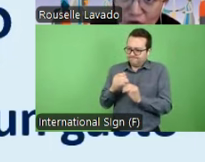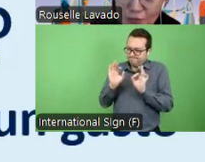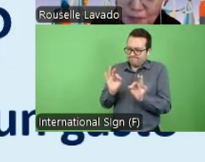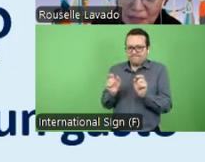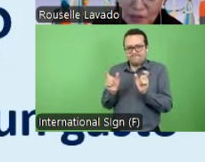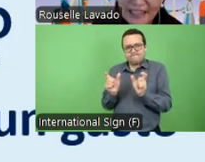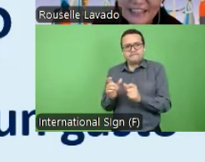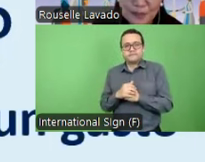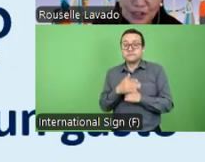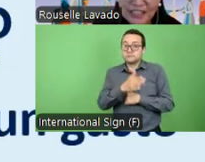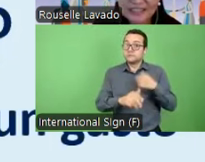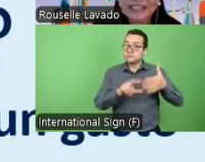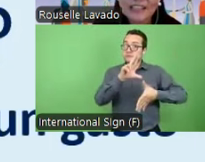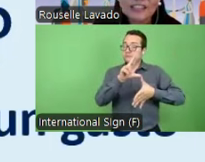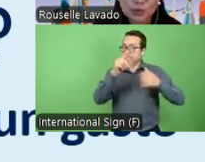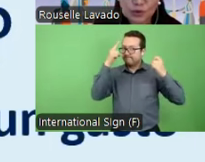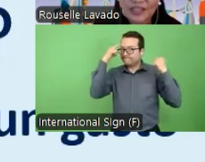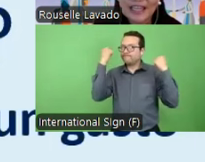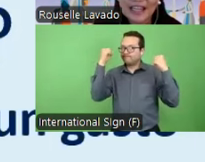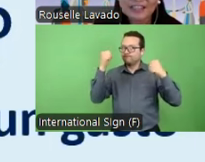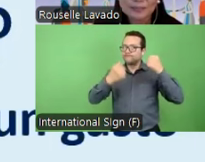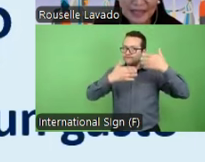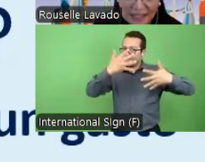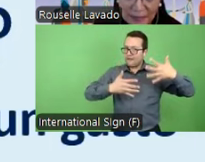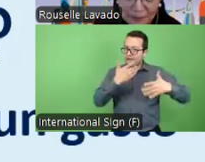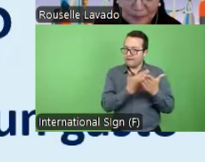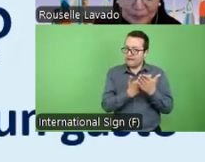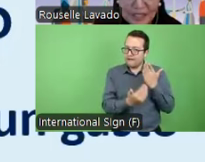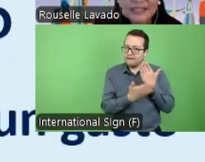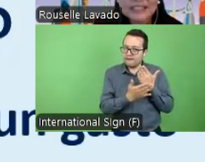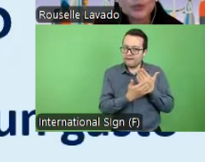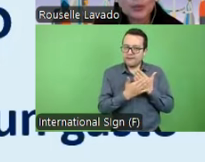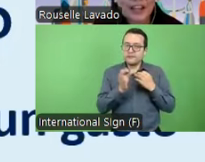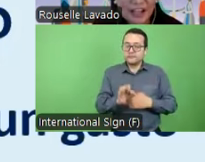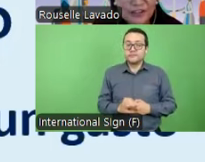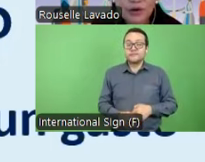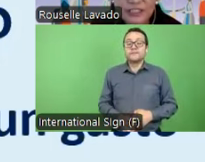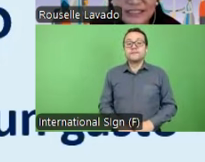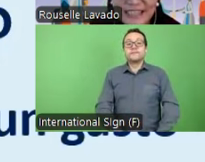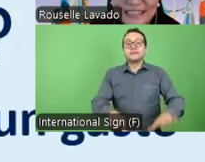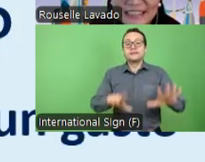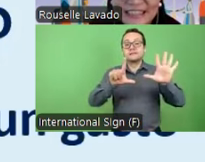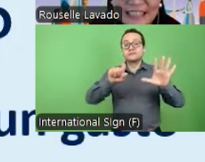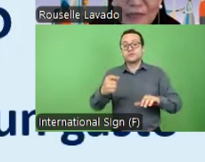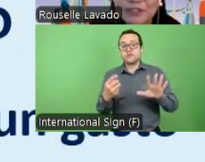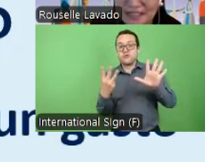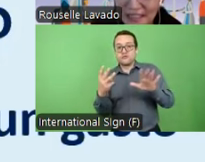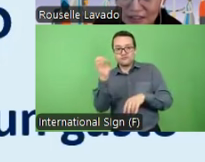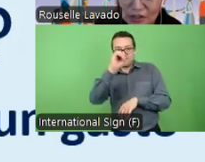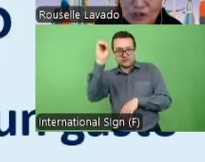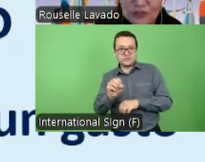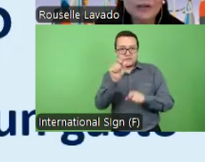7.8% of people experience catastrophic health spending. This is where health costs exceed